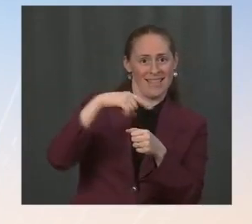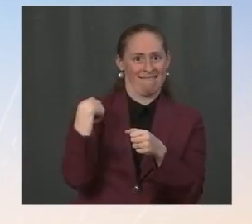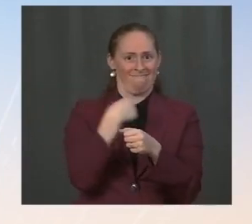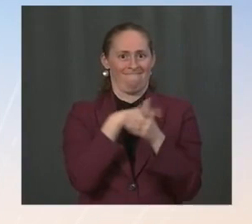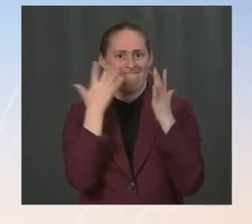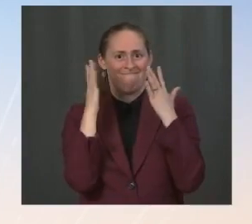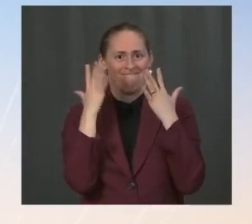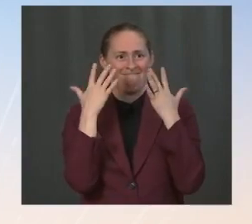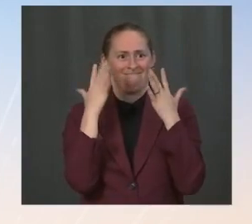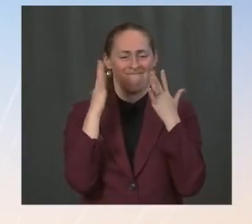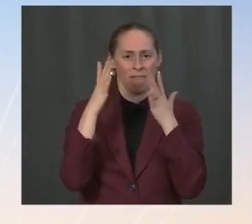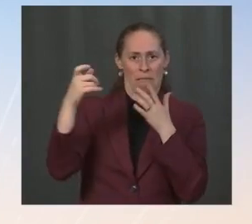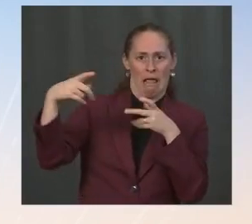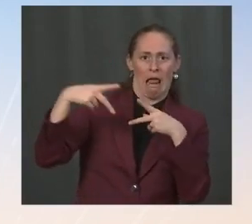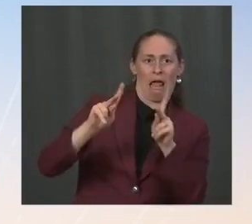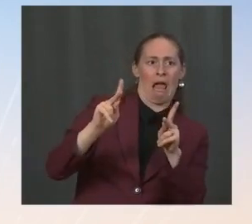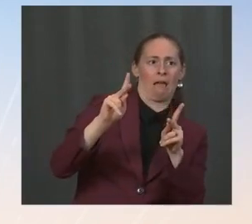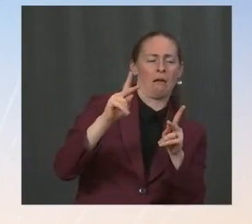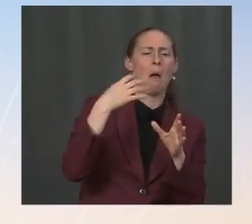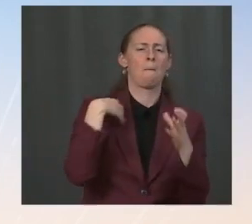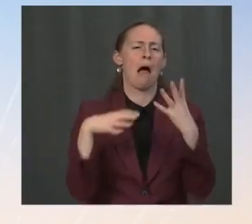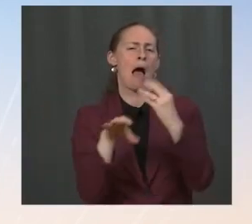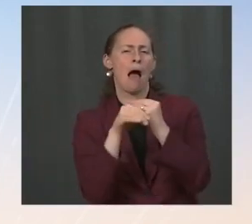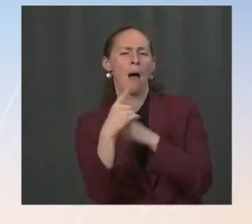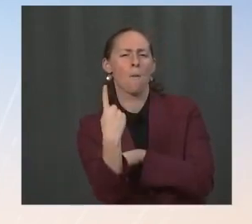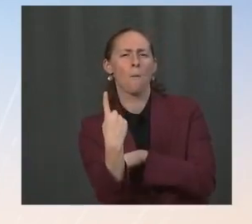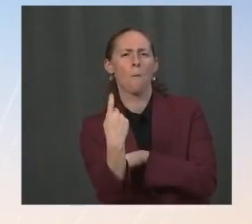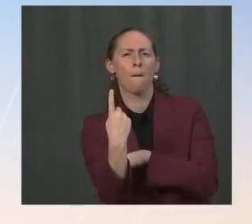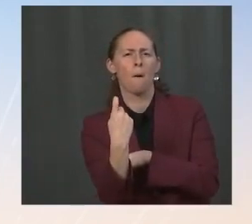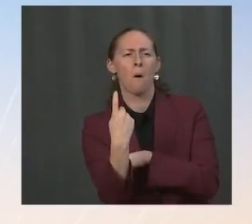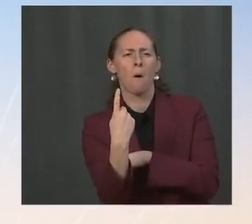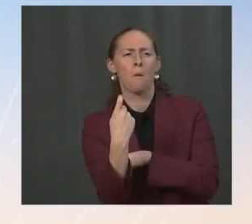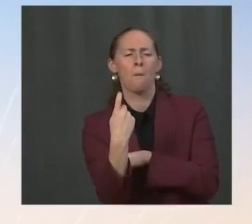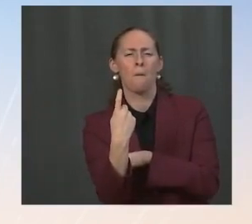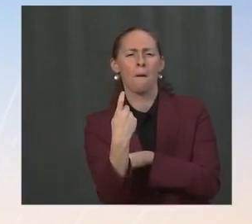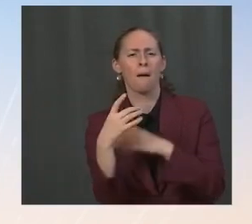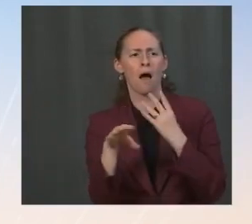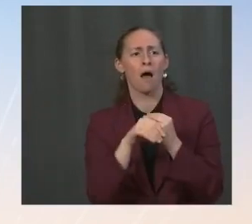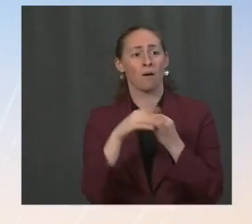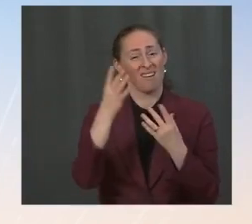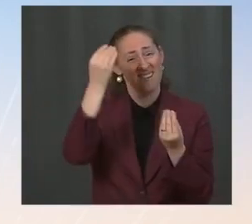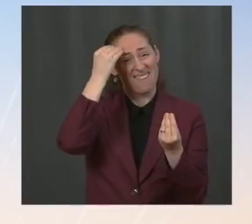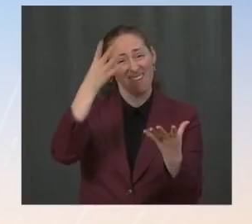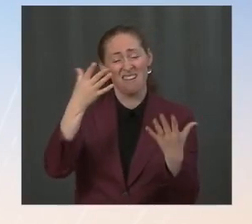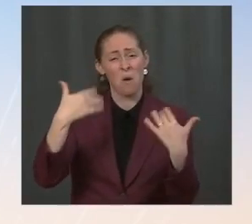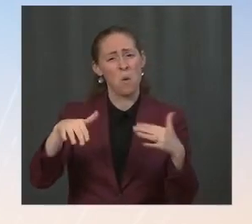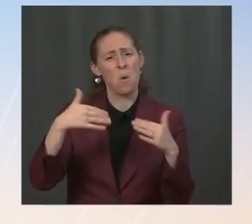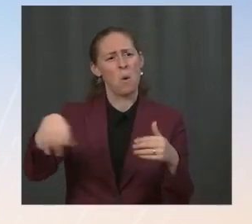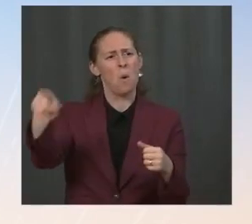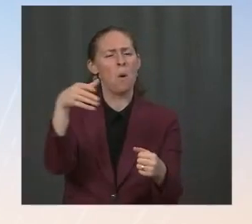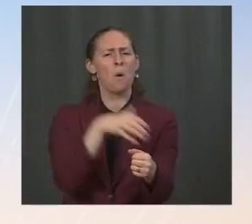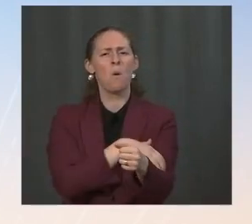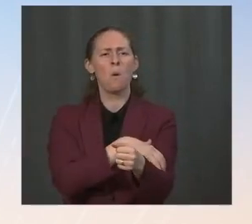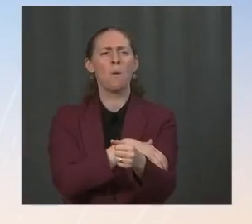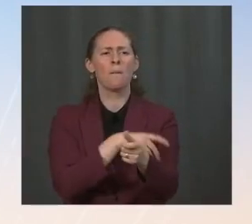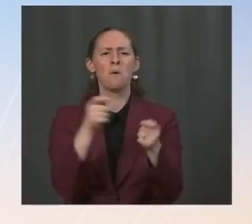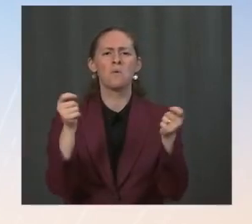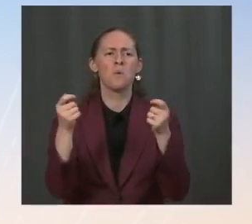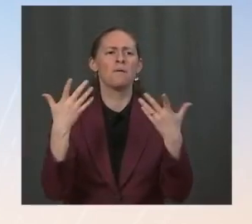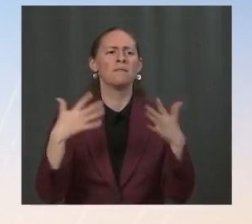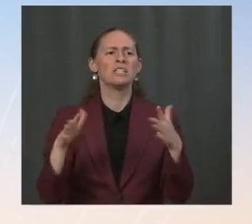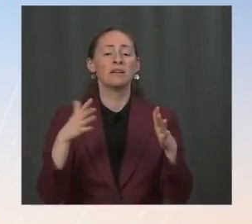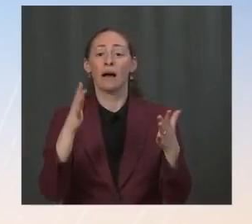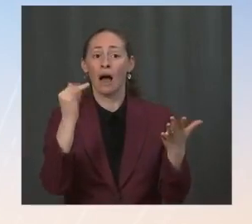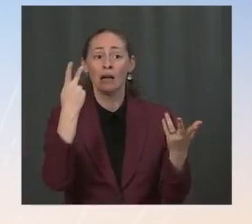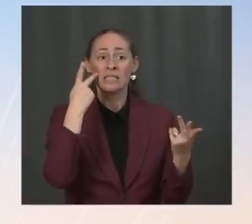that. Go ahead. But so one more thing I would say is that we have an enormous amount of leverage. This is our view. Over time. That includes economic leverage.